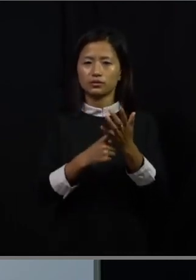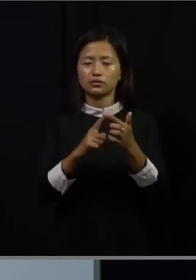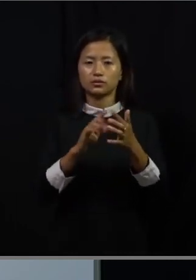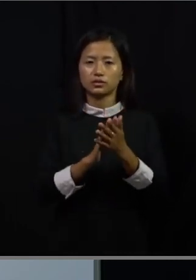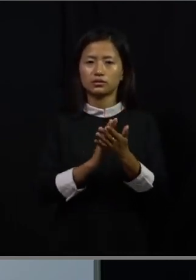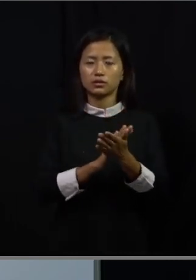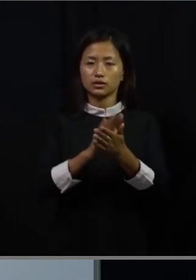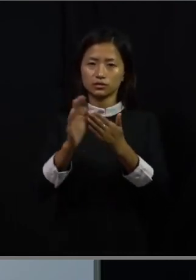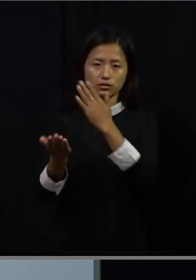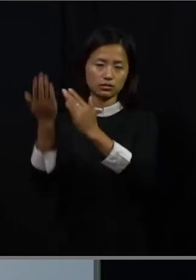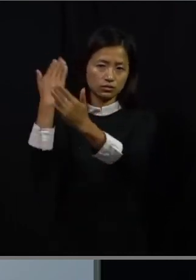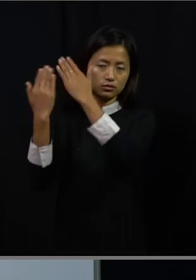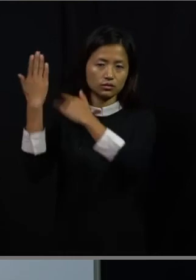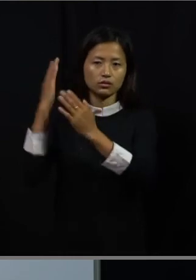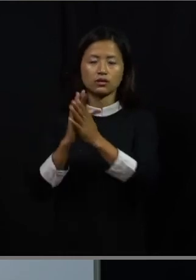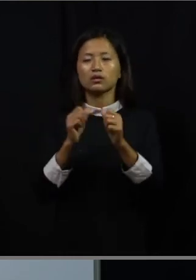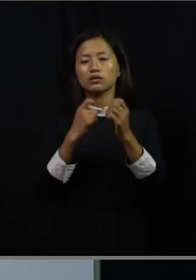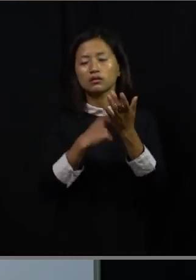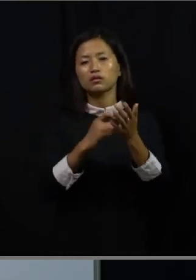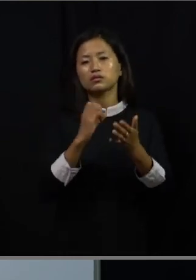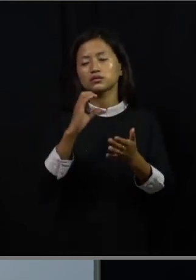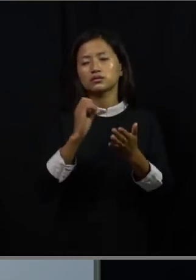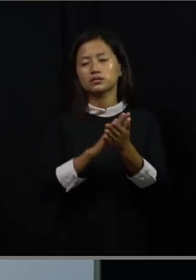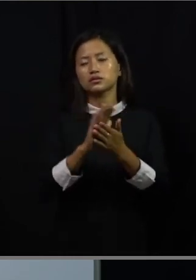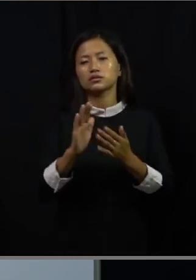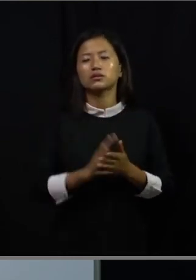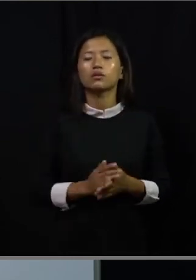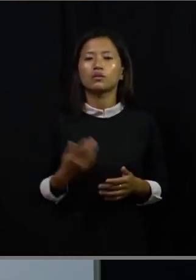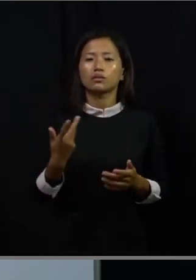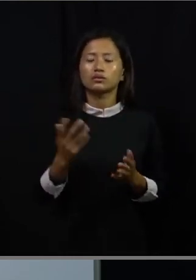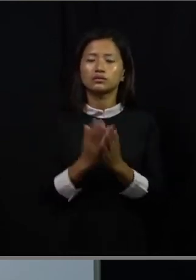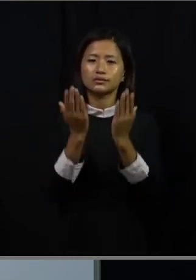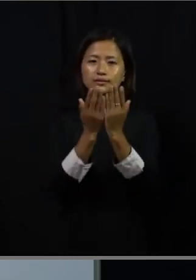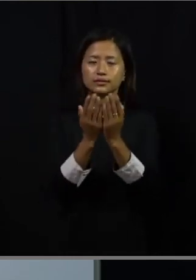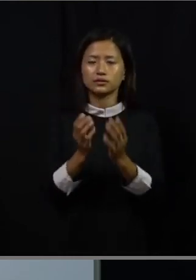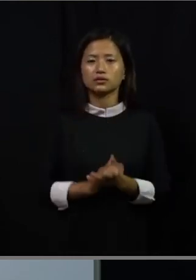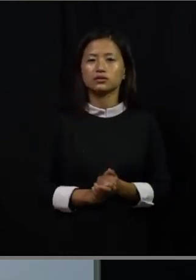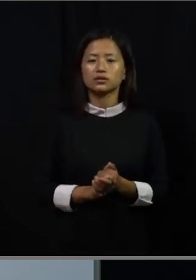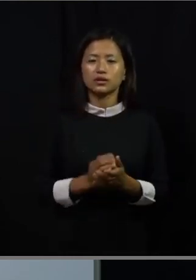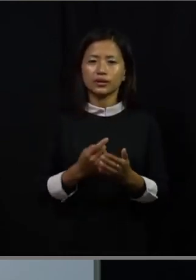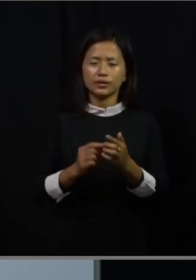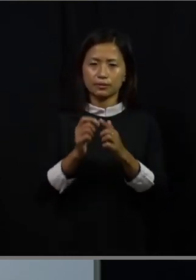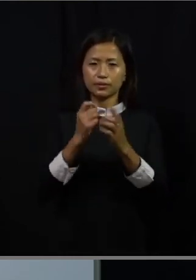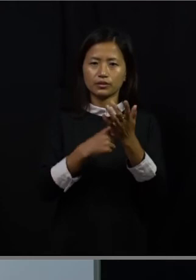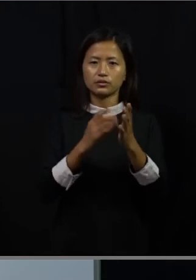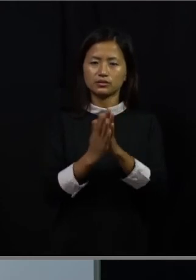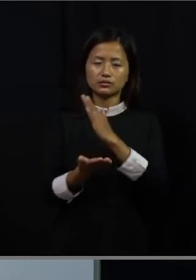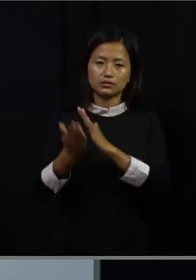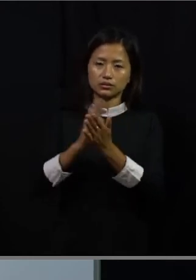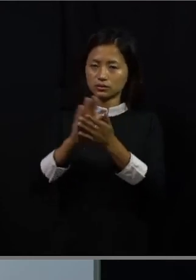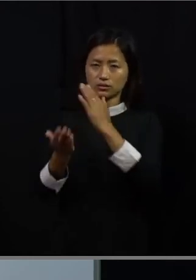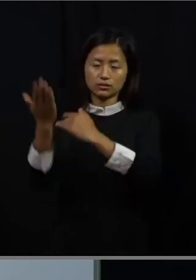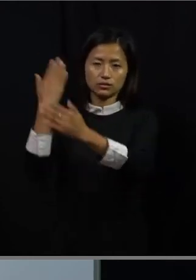prehistoric archaeology. Okay, prehistoric archaeology. What do we study here? It studies about the prehistoric period